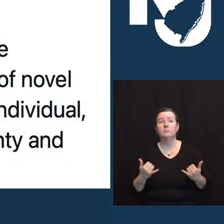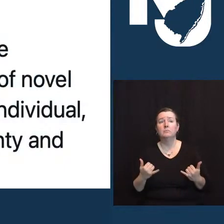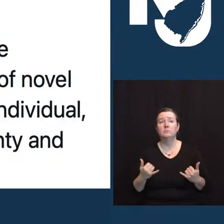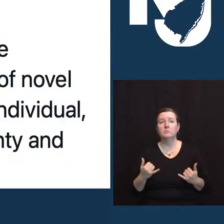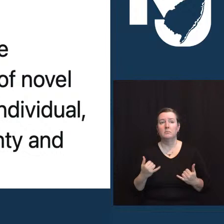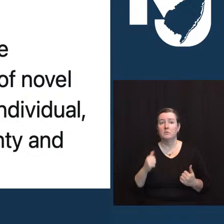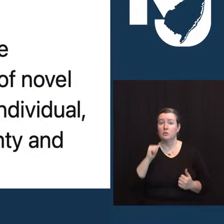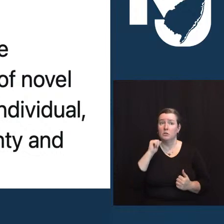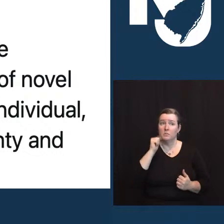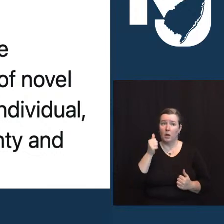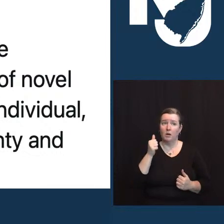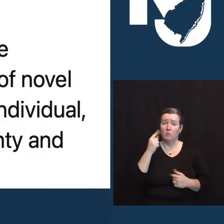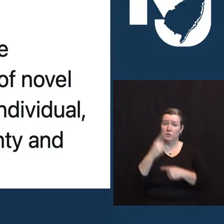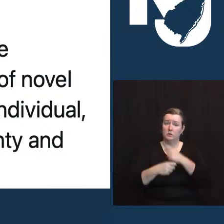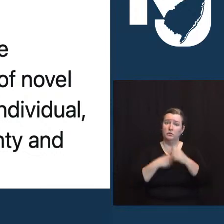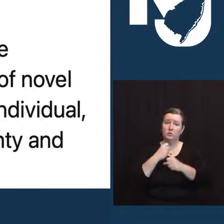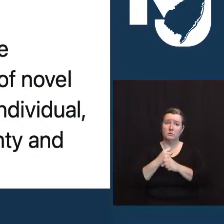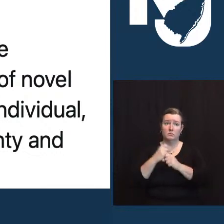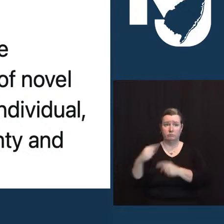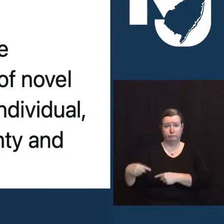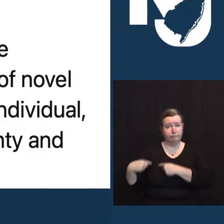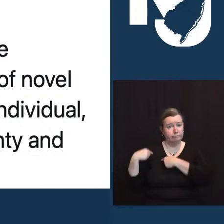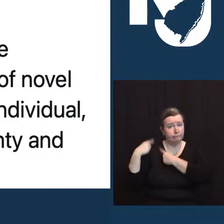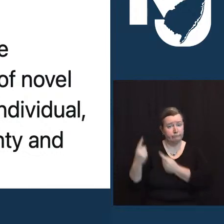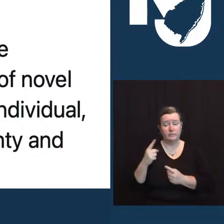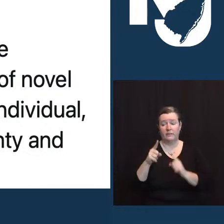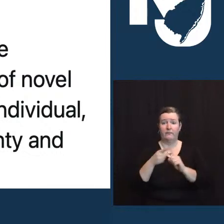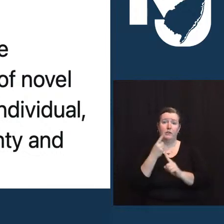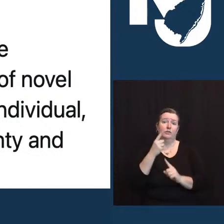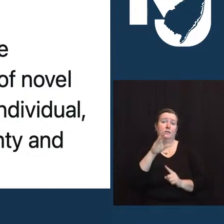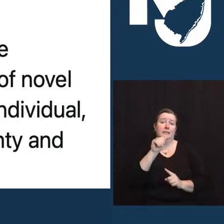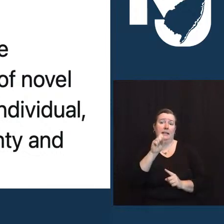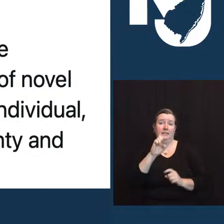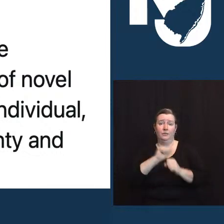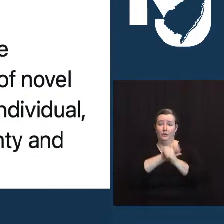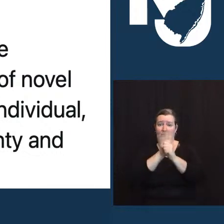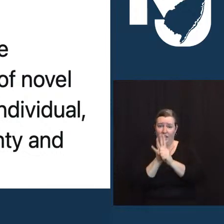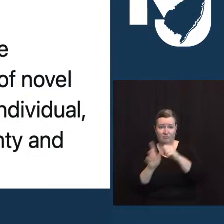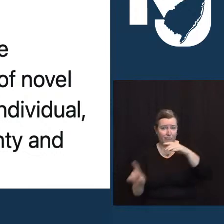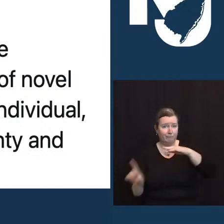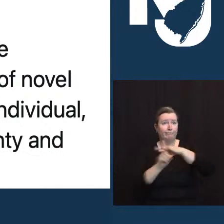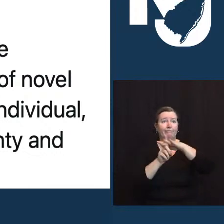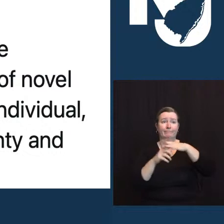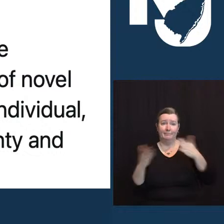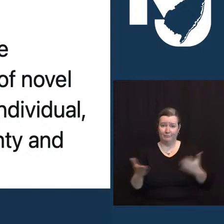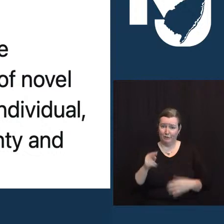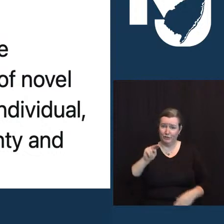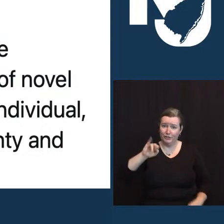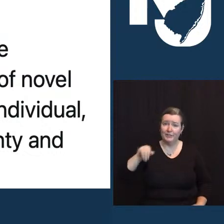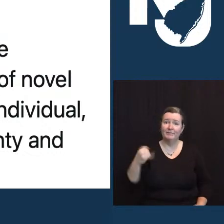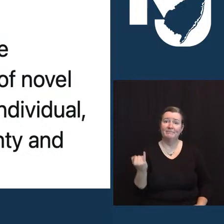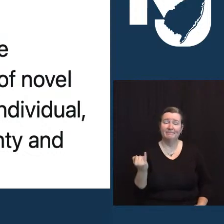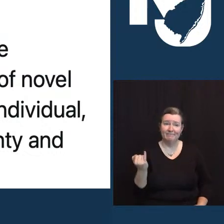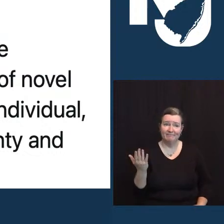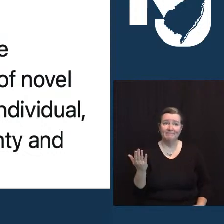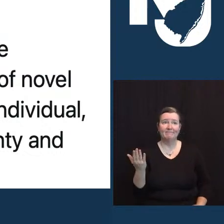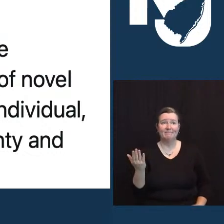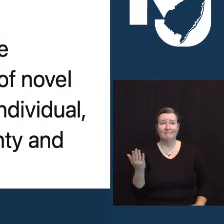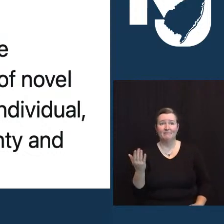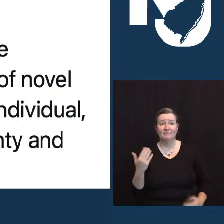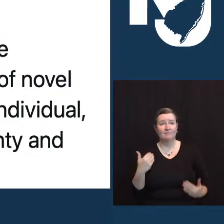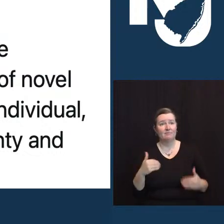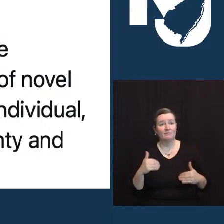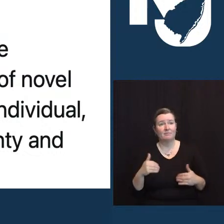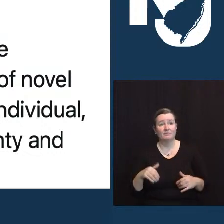of COVID-19 was reported in New Jersey, and that was the tweet that we put out. I, for one, will not